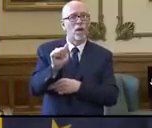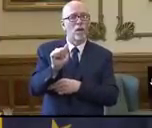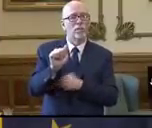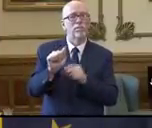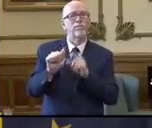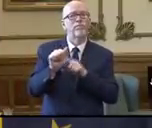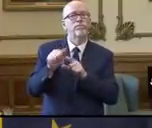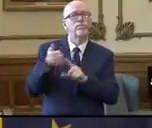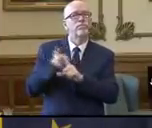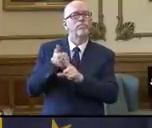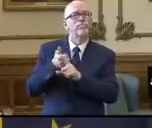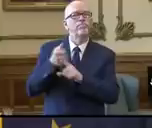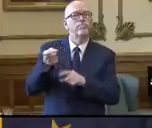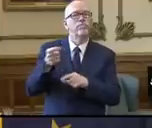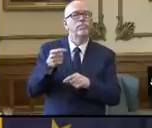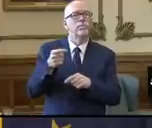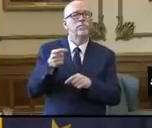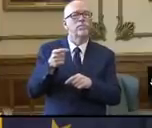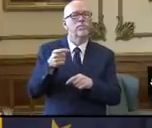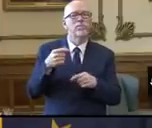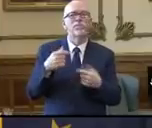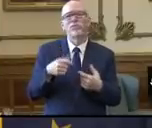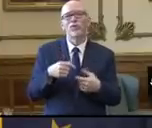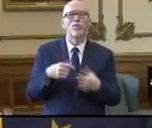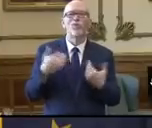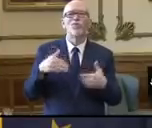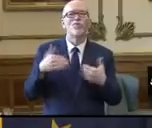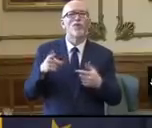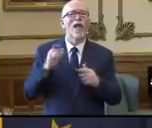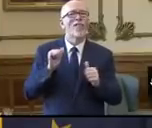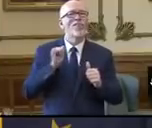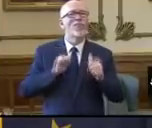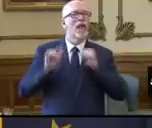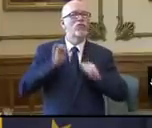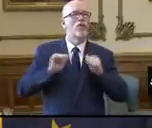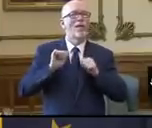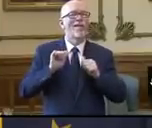who is a precocious, theatrical